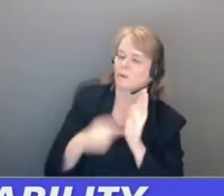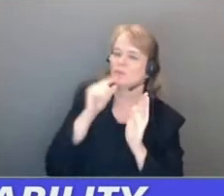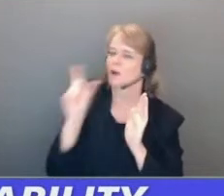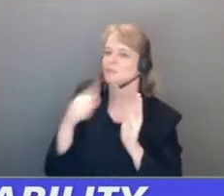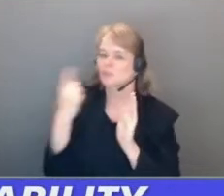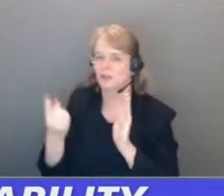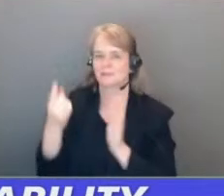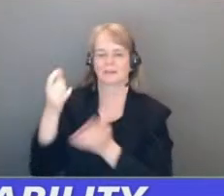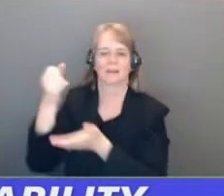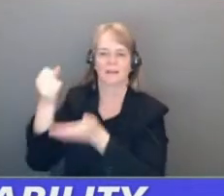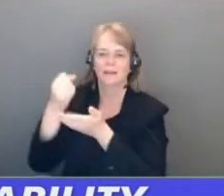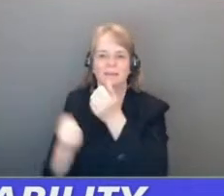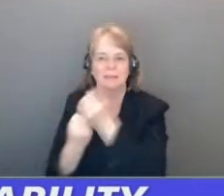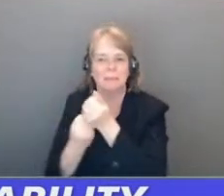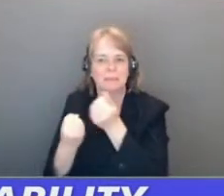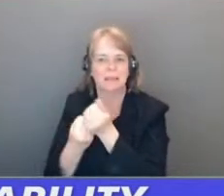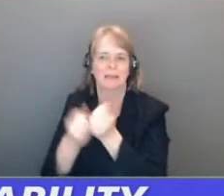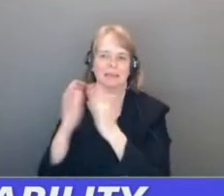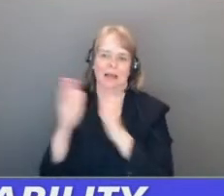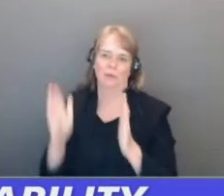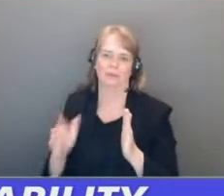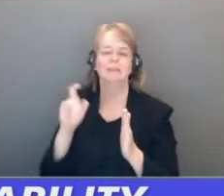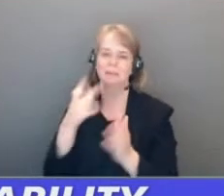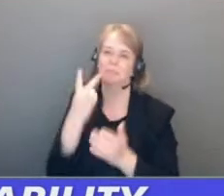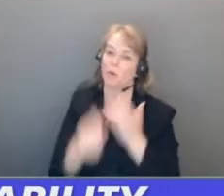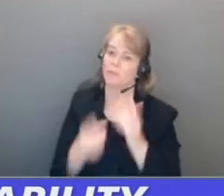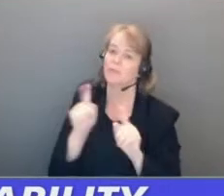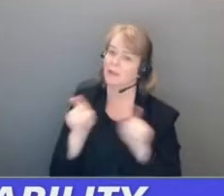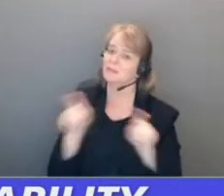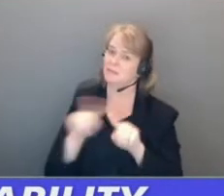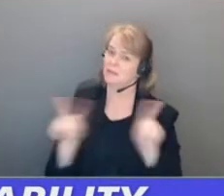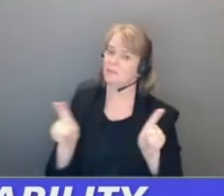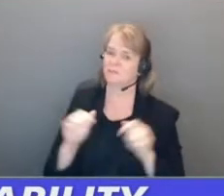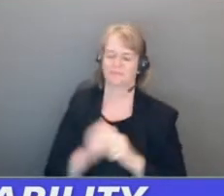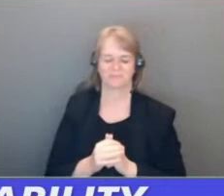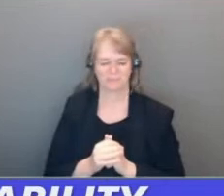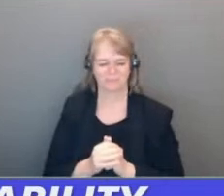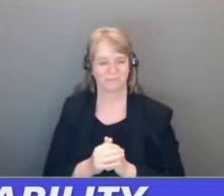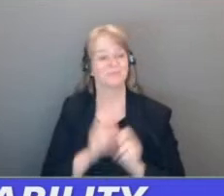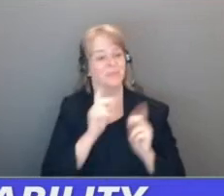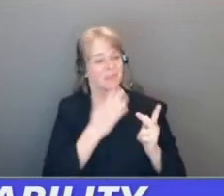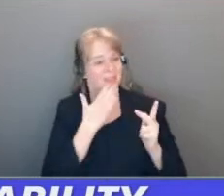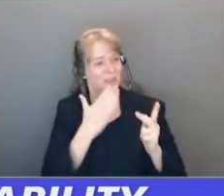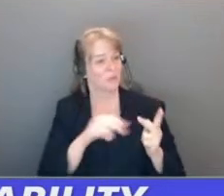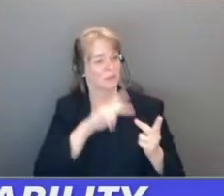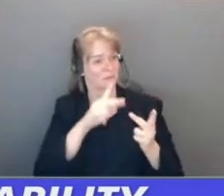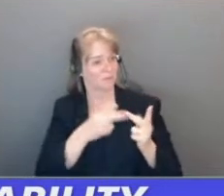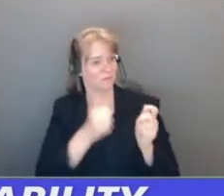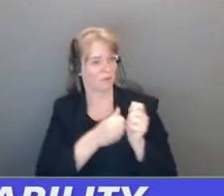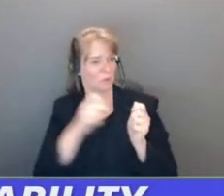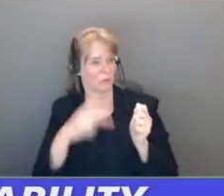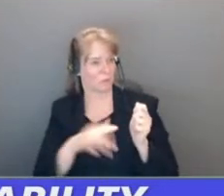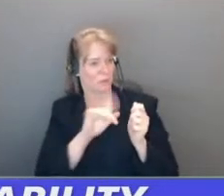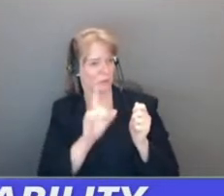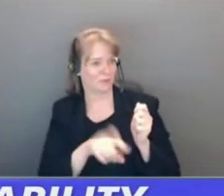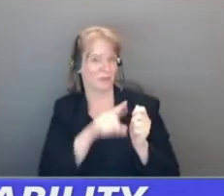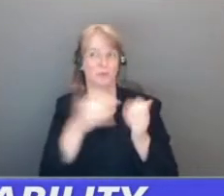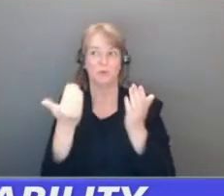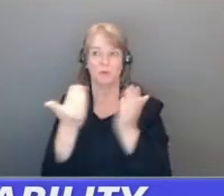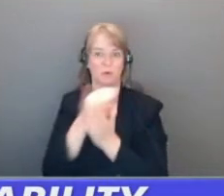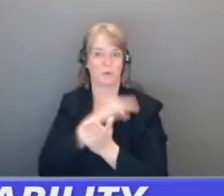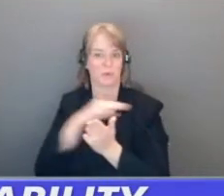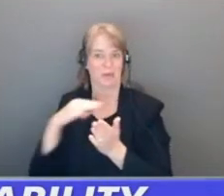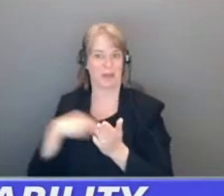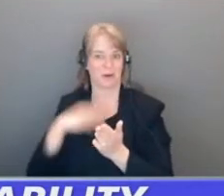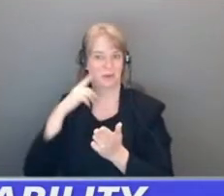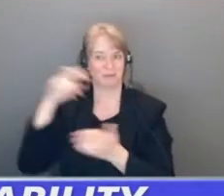you in a bit of an odd position as you're, moving on from your role. Our new mayor is coming in. But have you, or do you intend to transmit